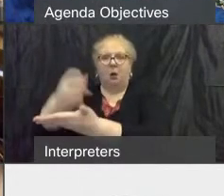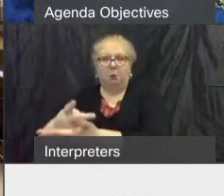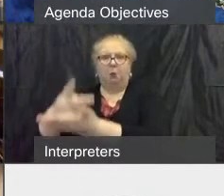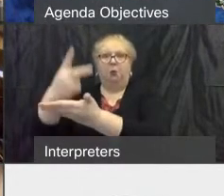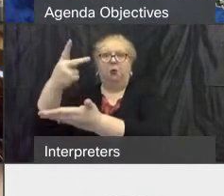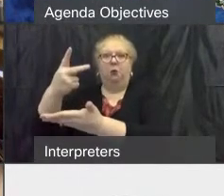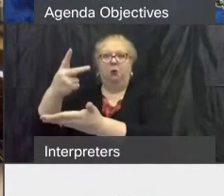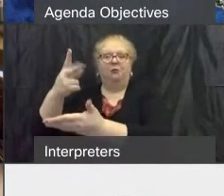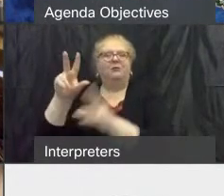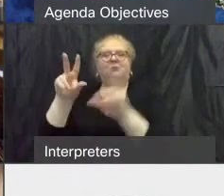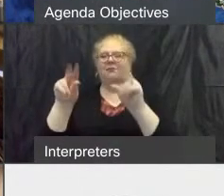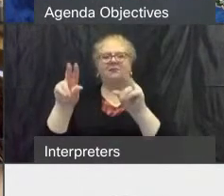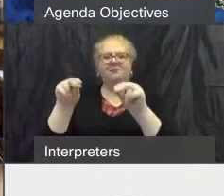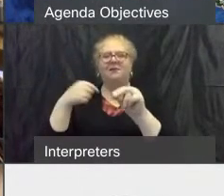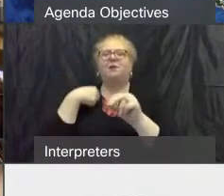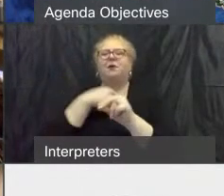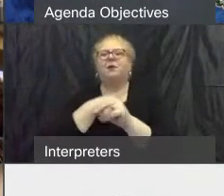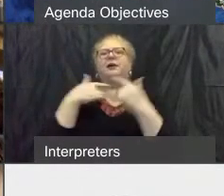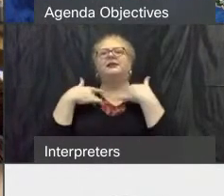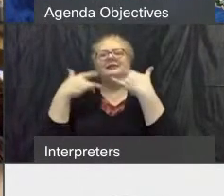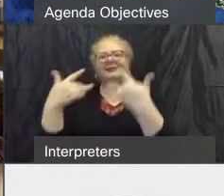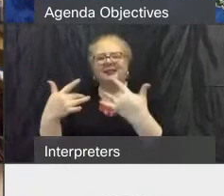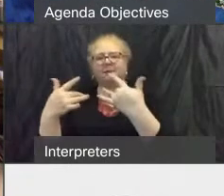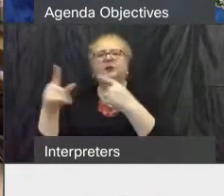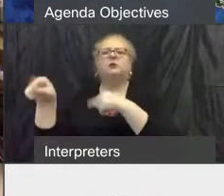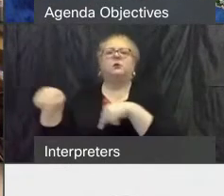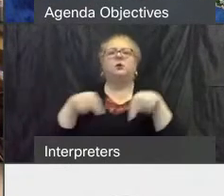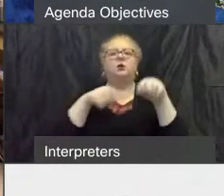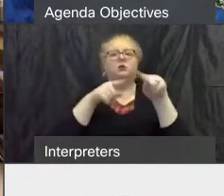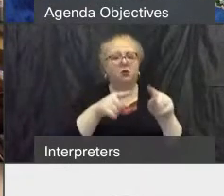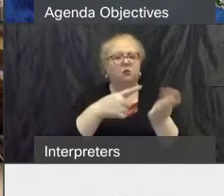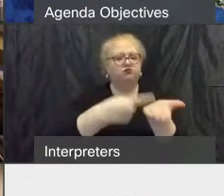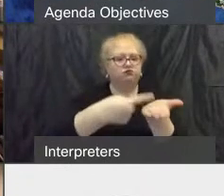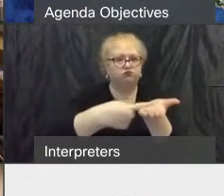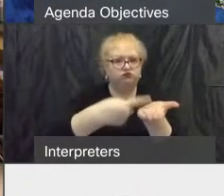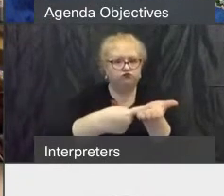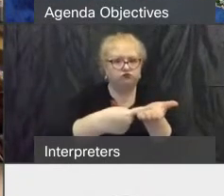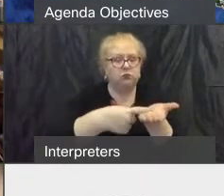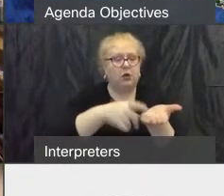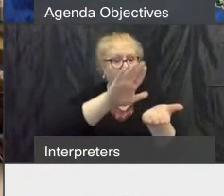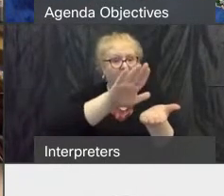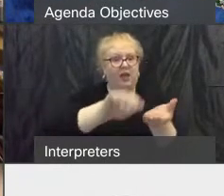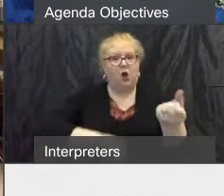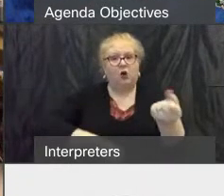taken those type of requests to them first to get their endorsement.